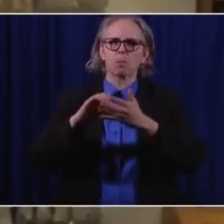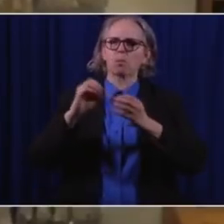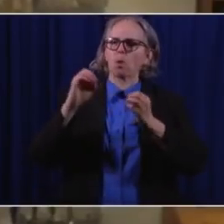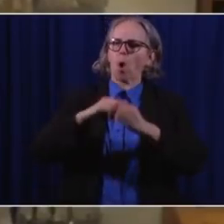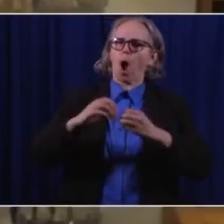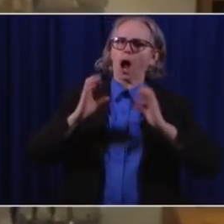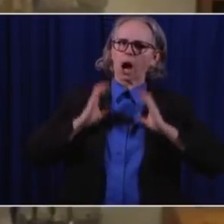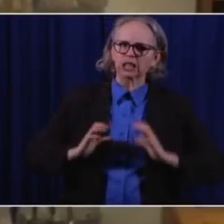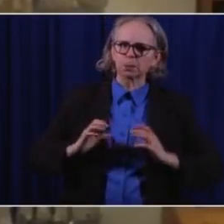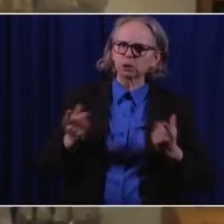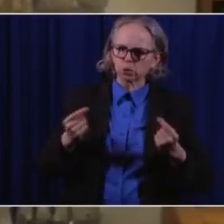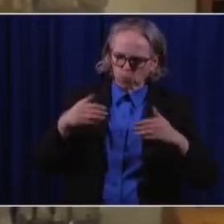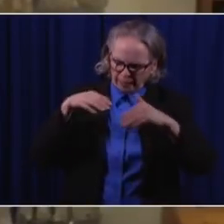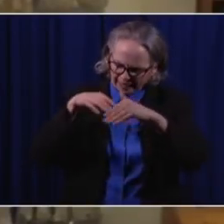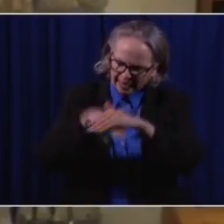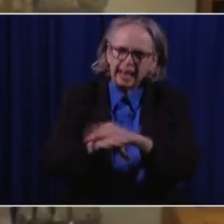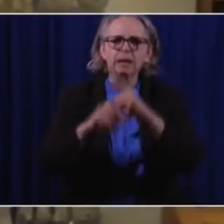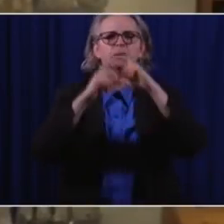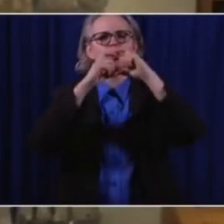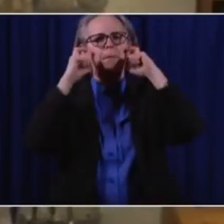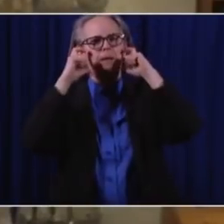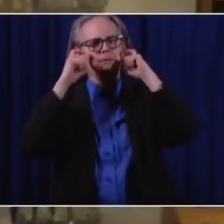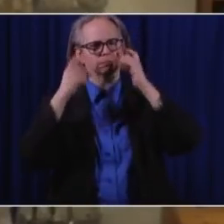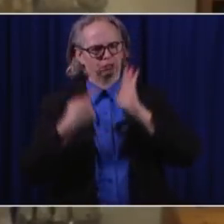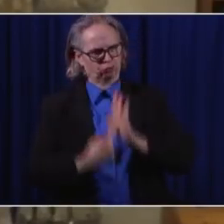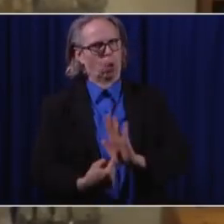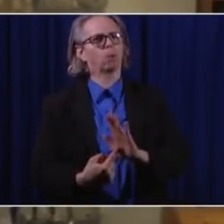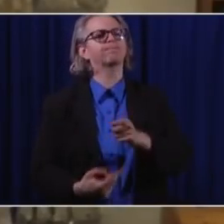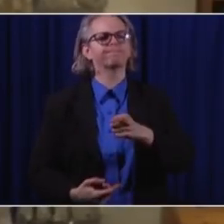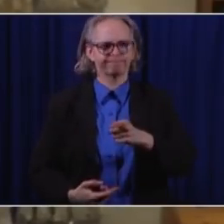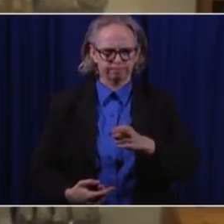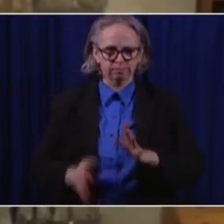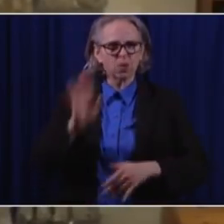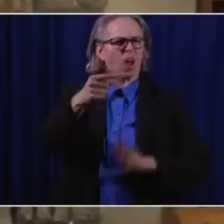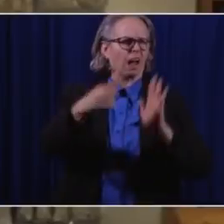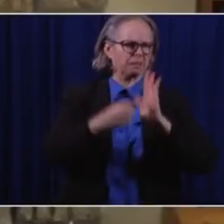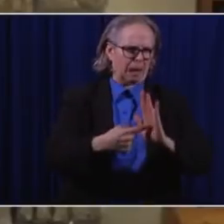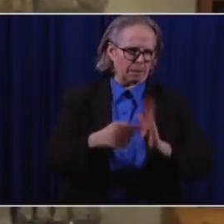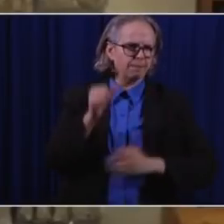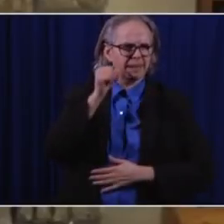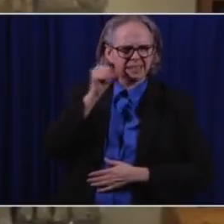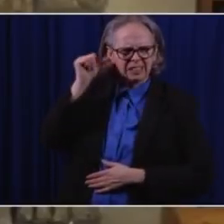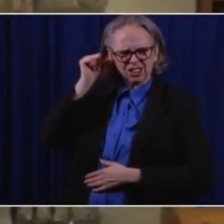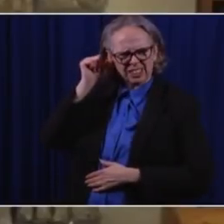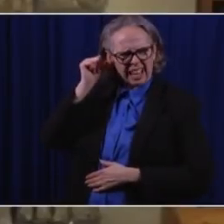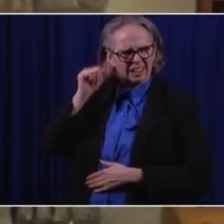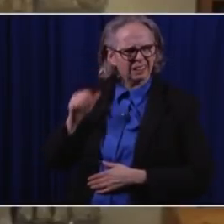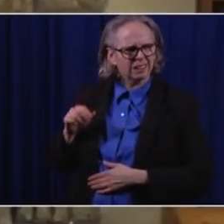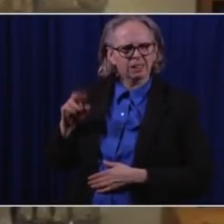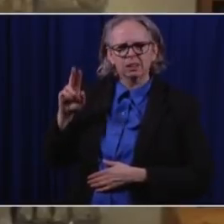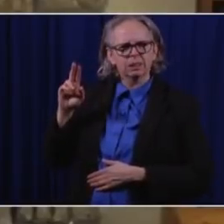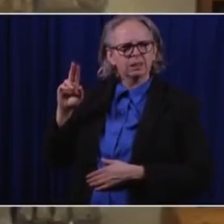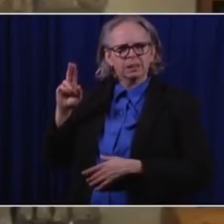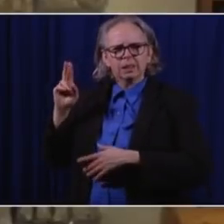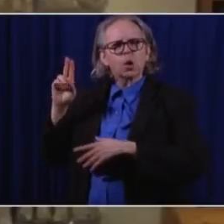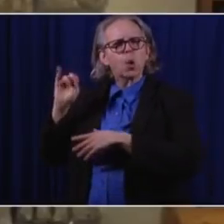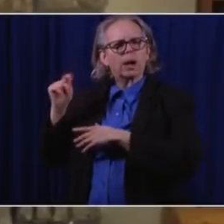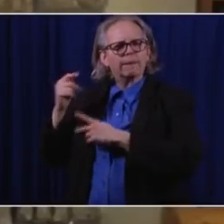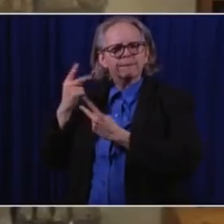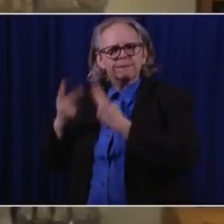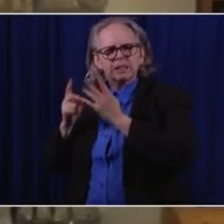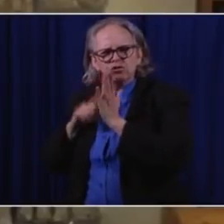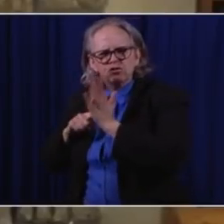Our unit, as of yesterday, close of business yesterday, had been into a little over half of the counties in the